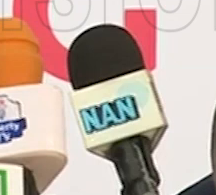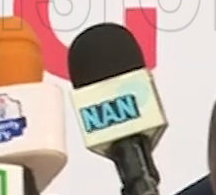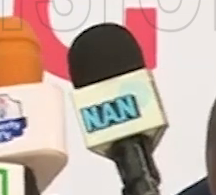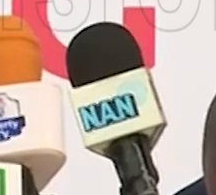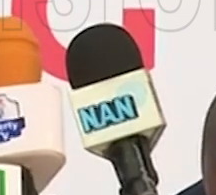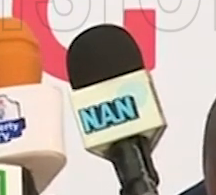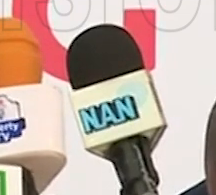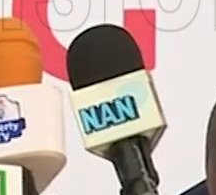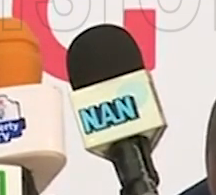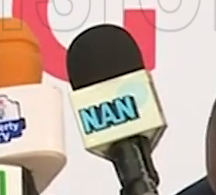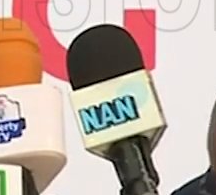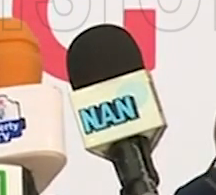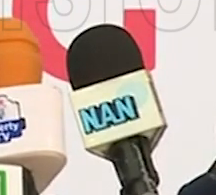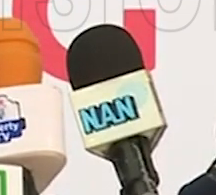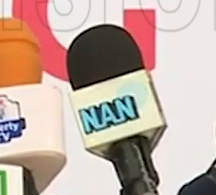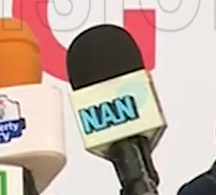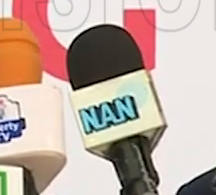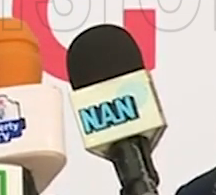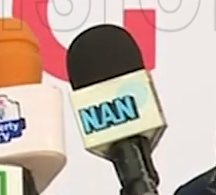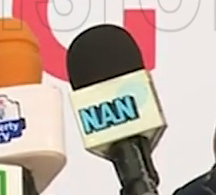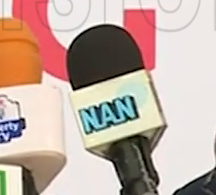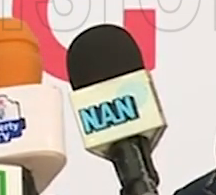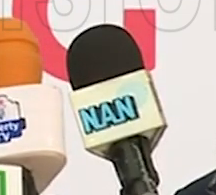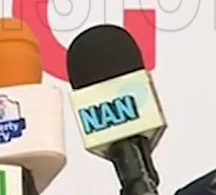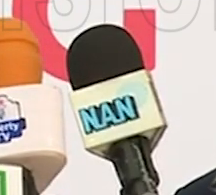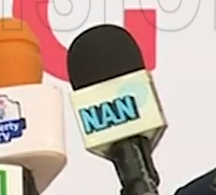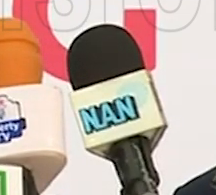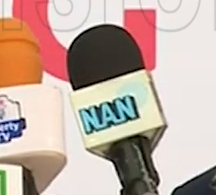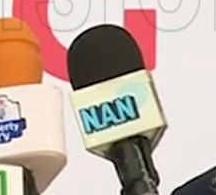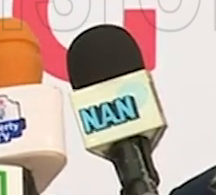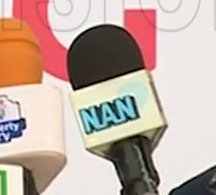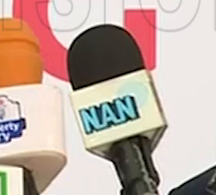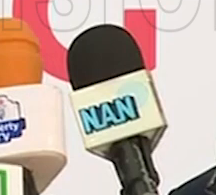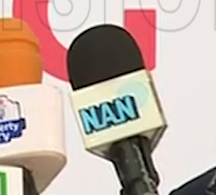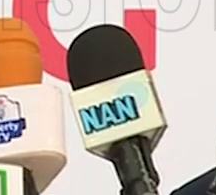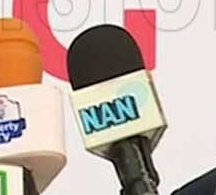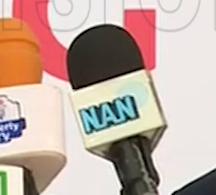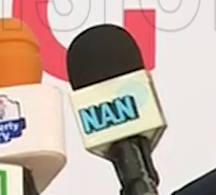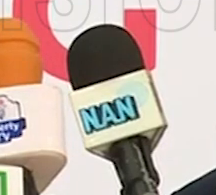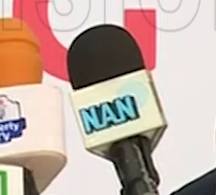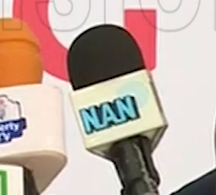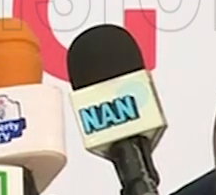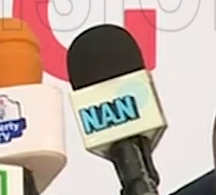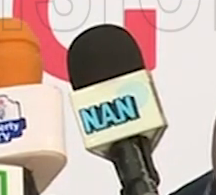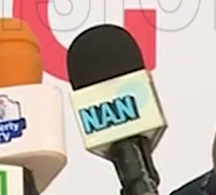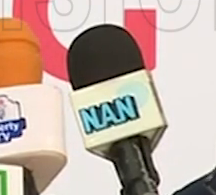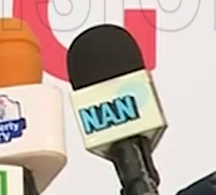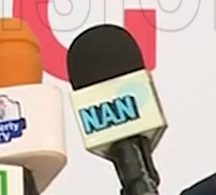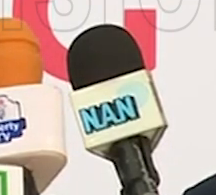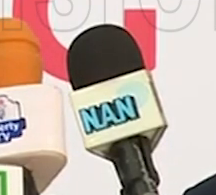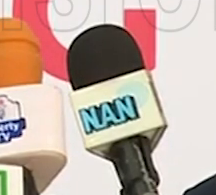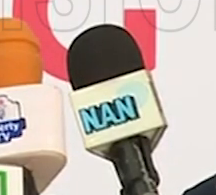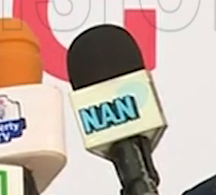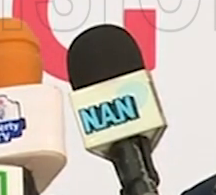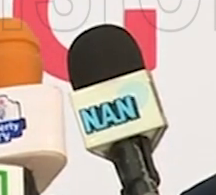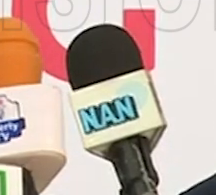julo ni awon ibi ti a n pe ni accident and emergency centers ni gbogbo awon ile iwosan